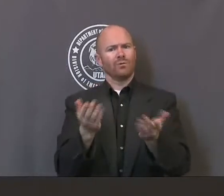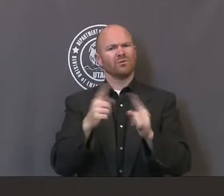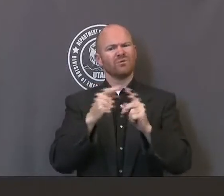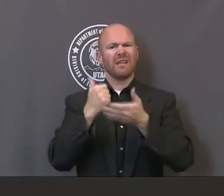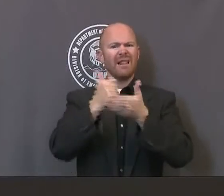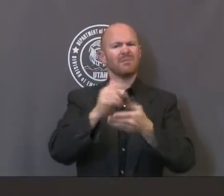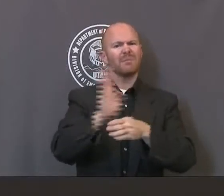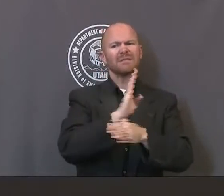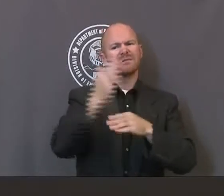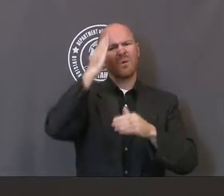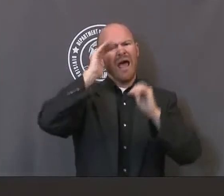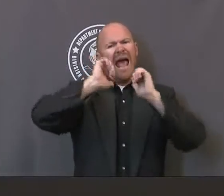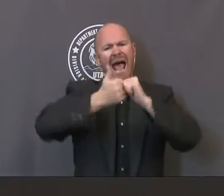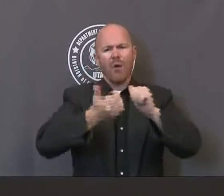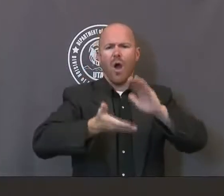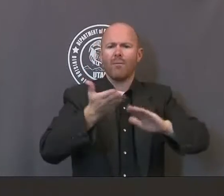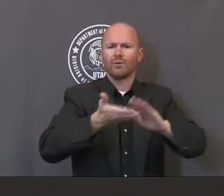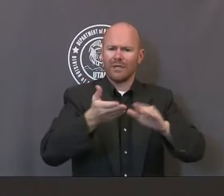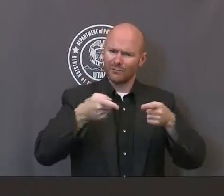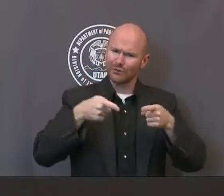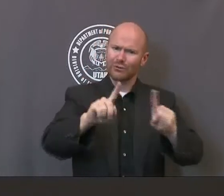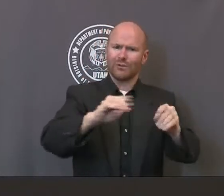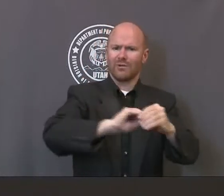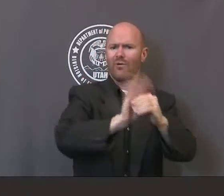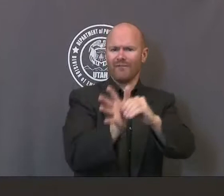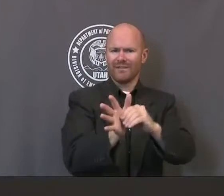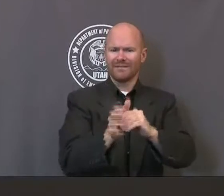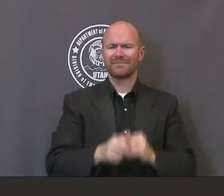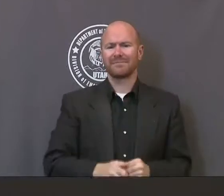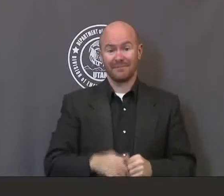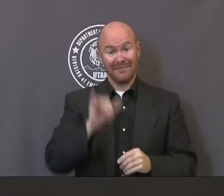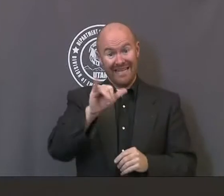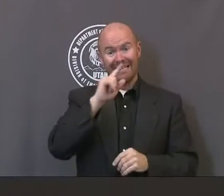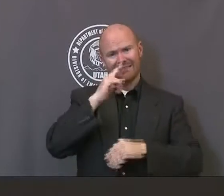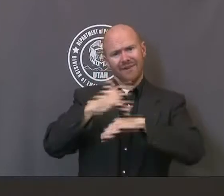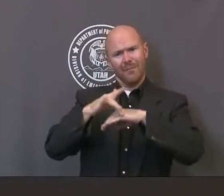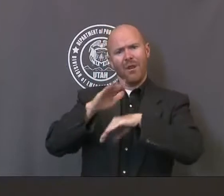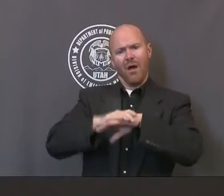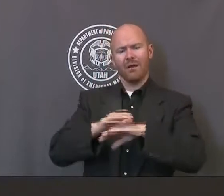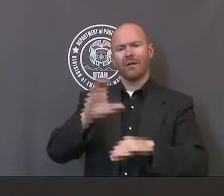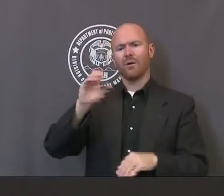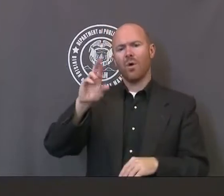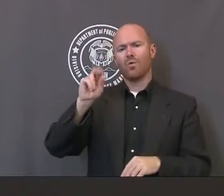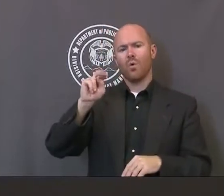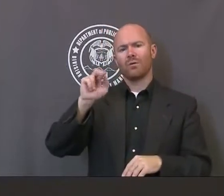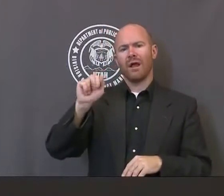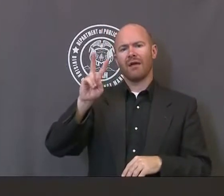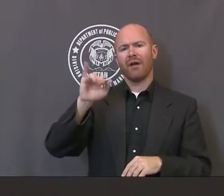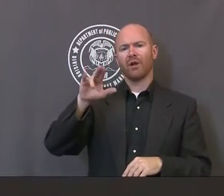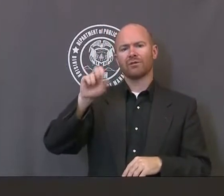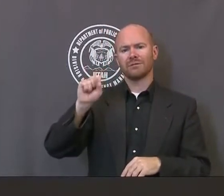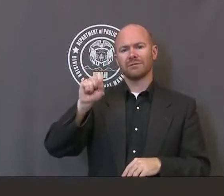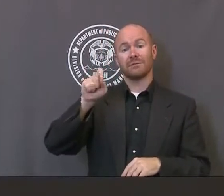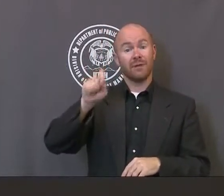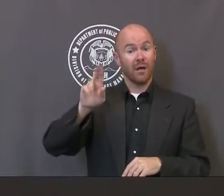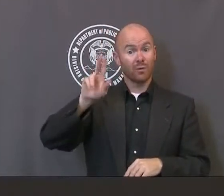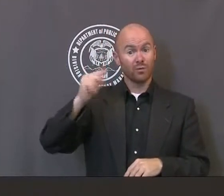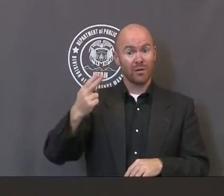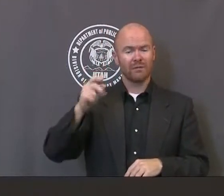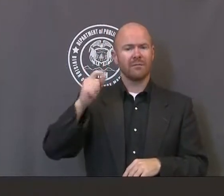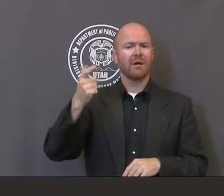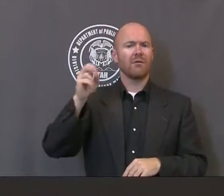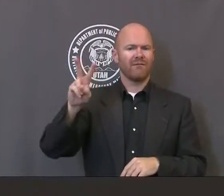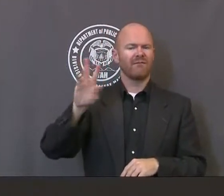operate during this pandemic. And as a reminder, that's available on the coronavirus.utah.gov site. So